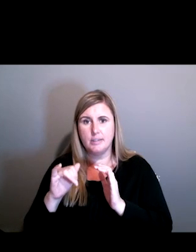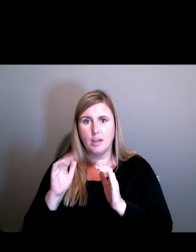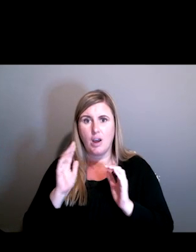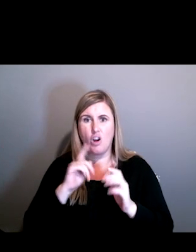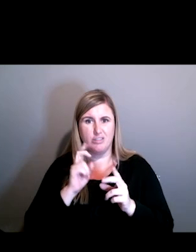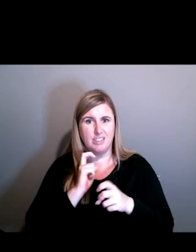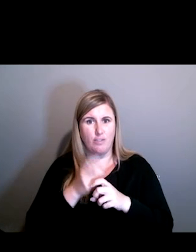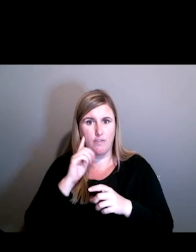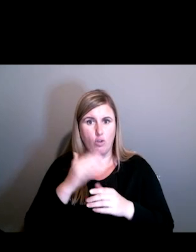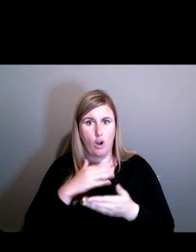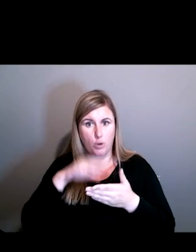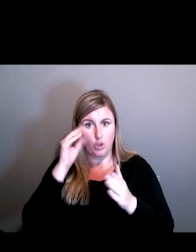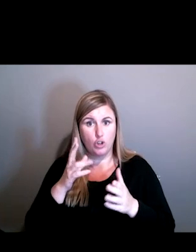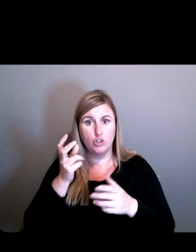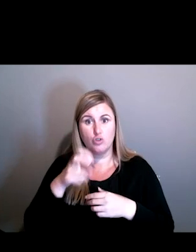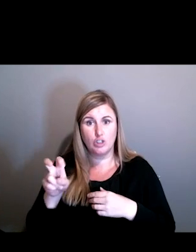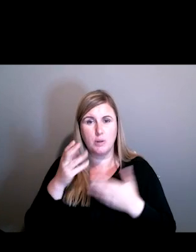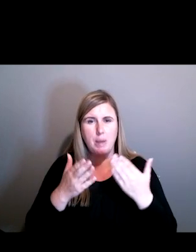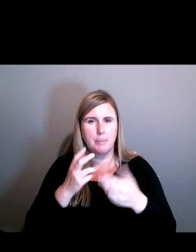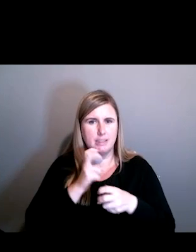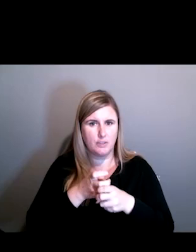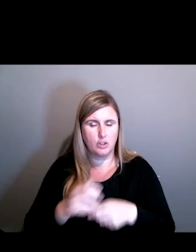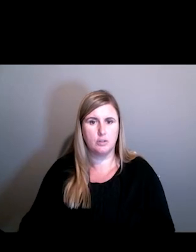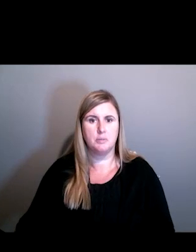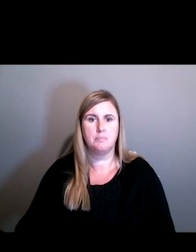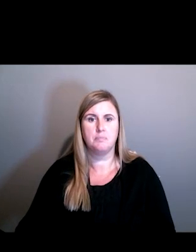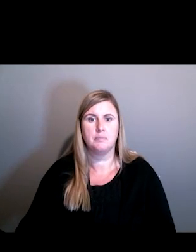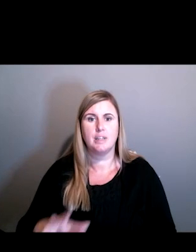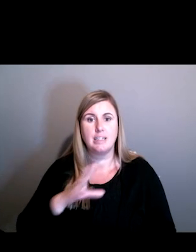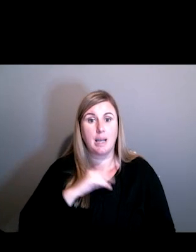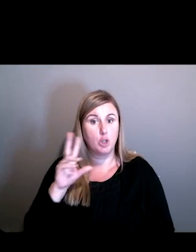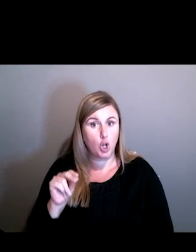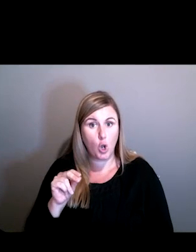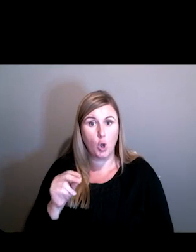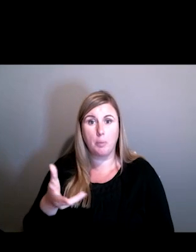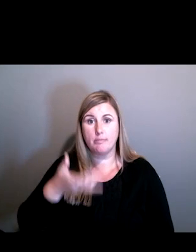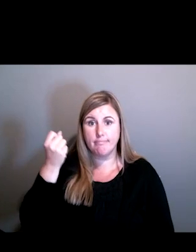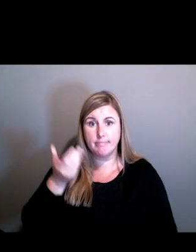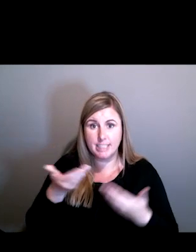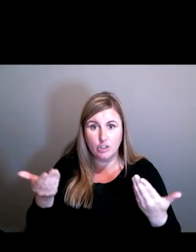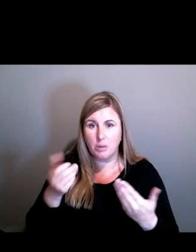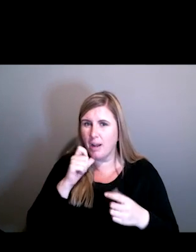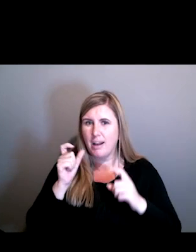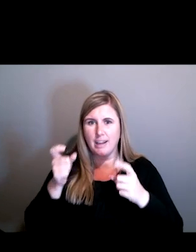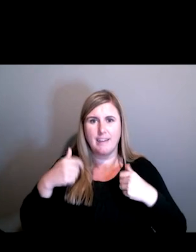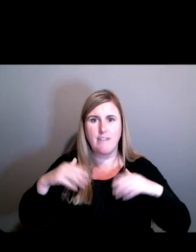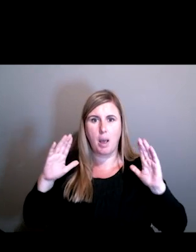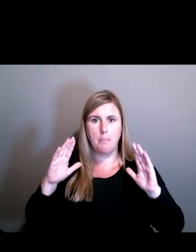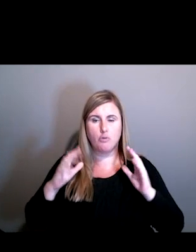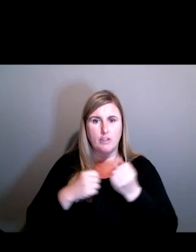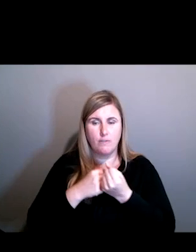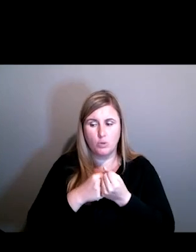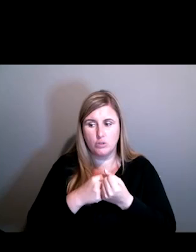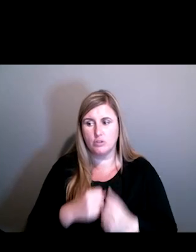that are difficult for our learners. Transitions may be difficult. Accepting no, they might be grabbing materials. They might not give